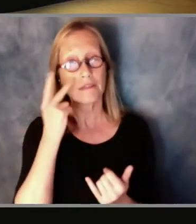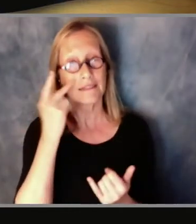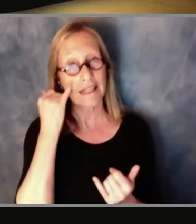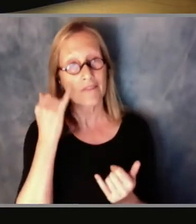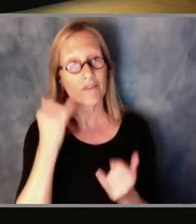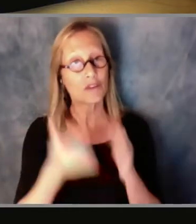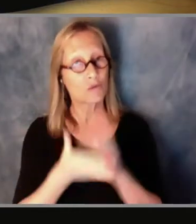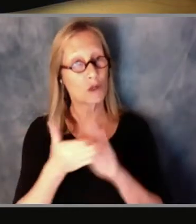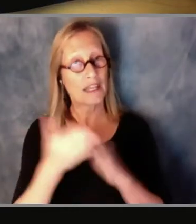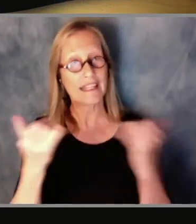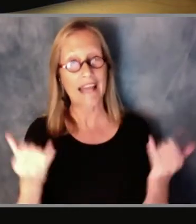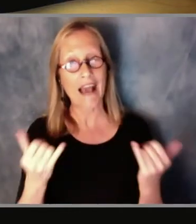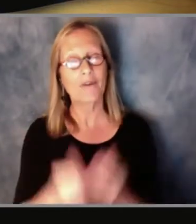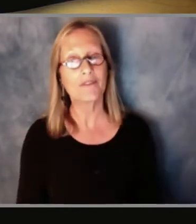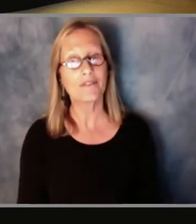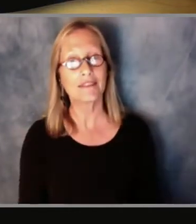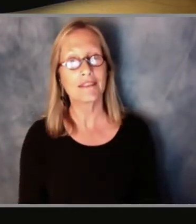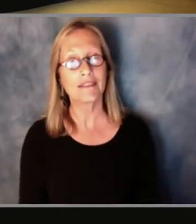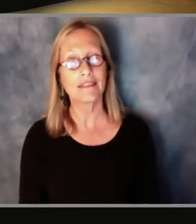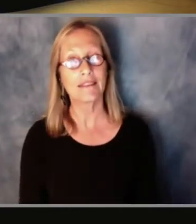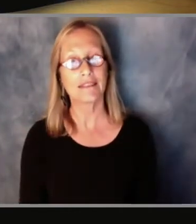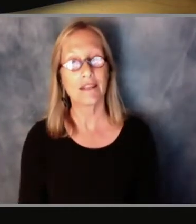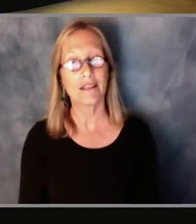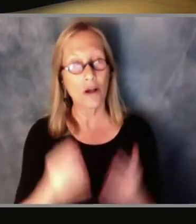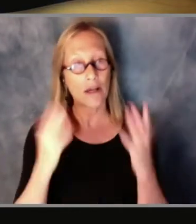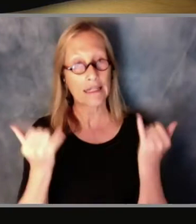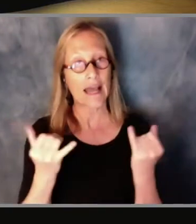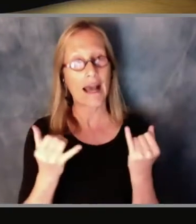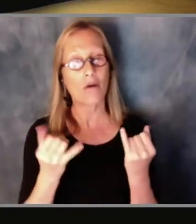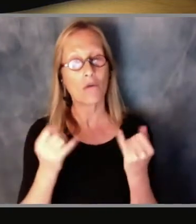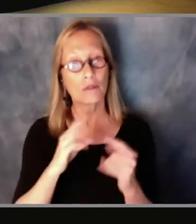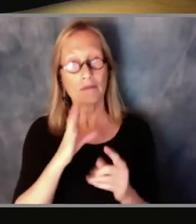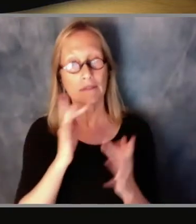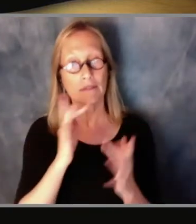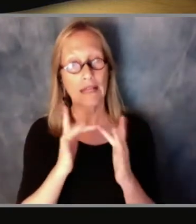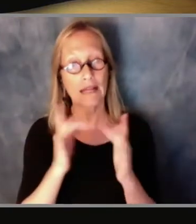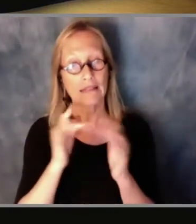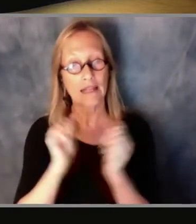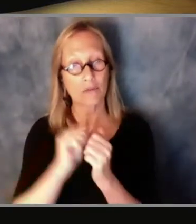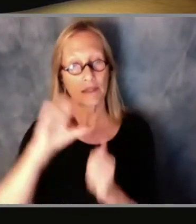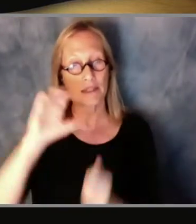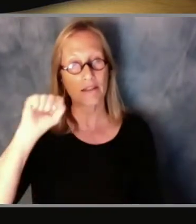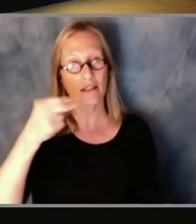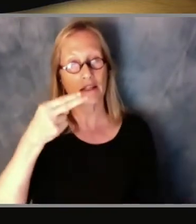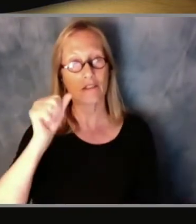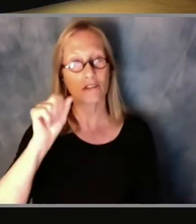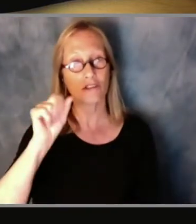now. With Shane. Yeah, say something.